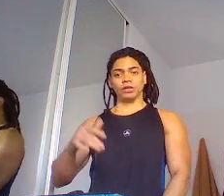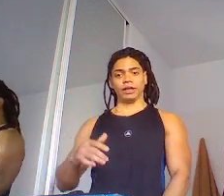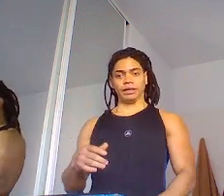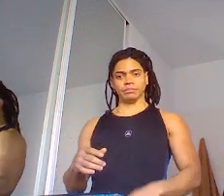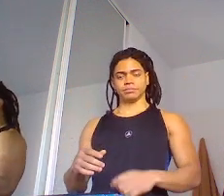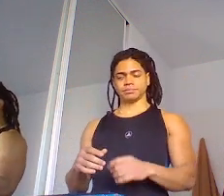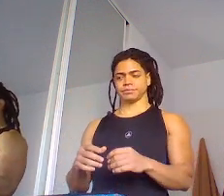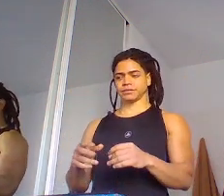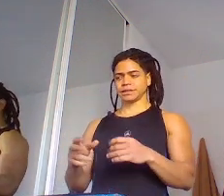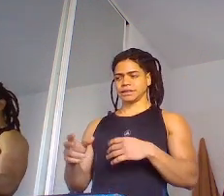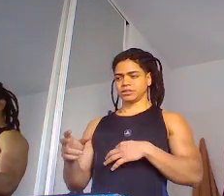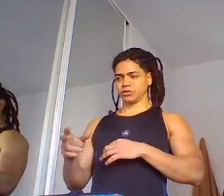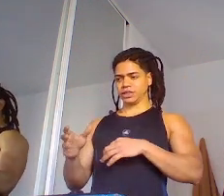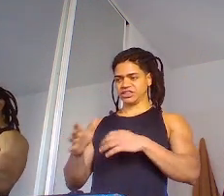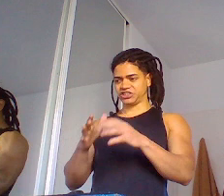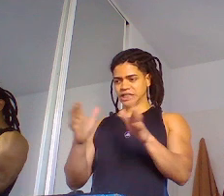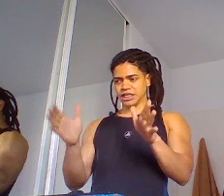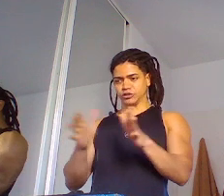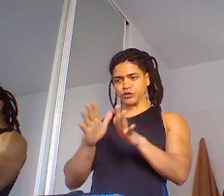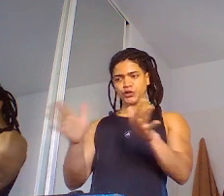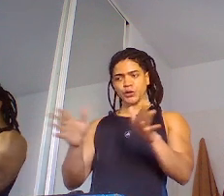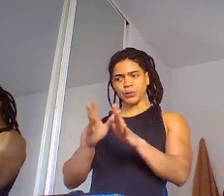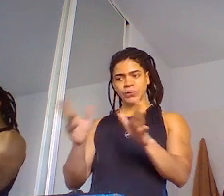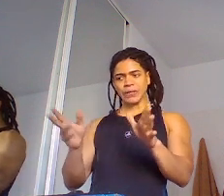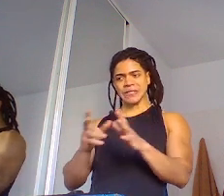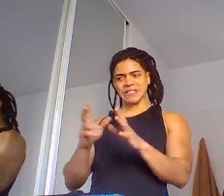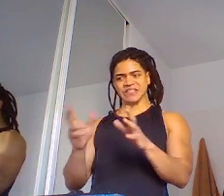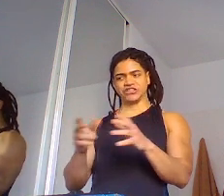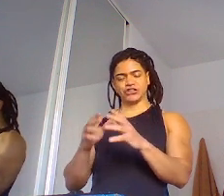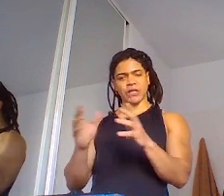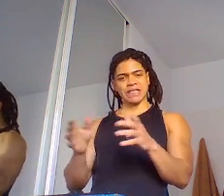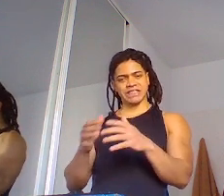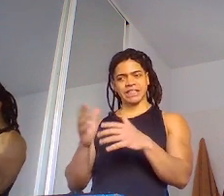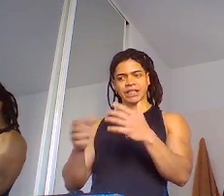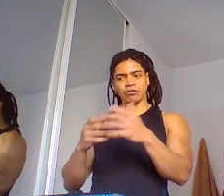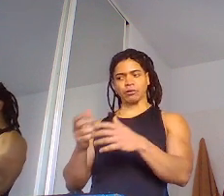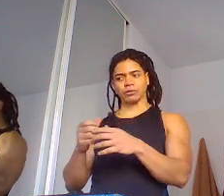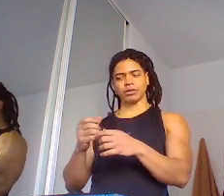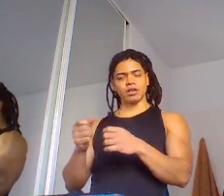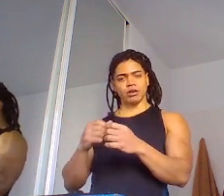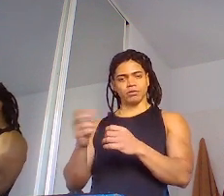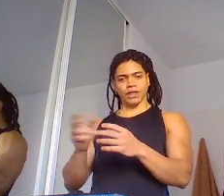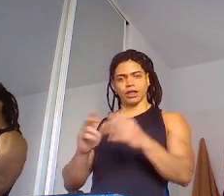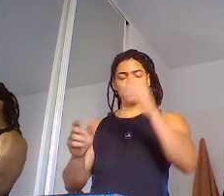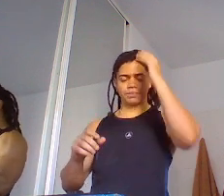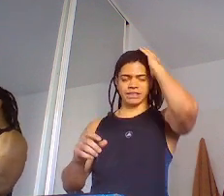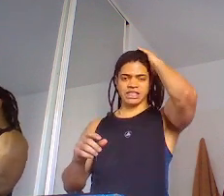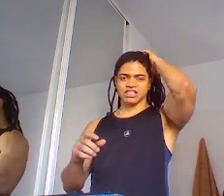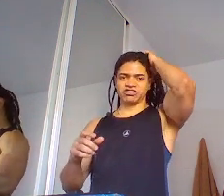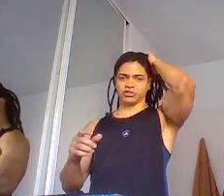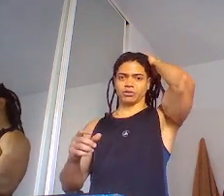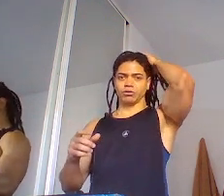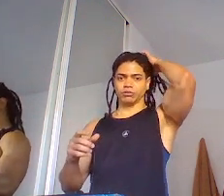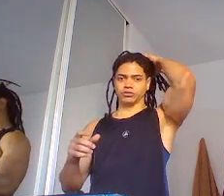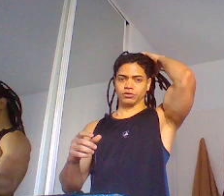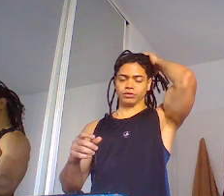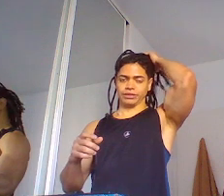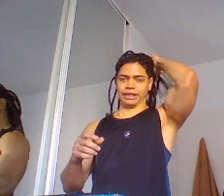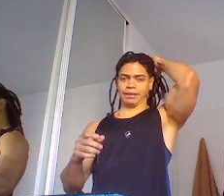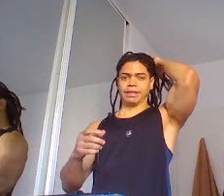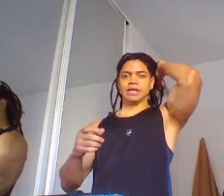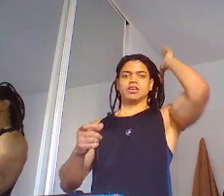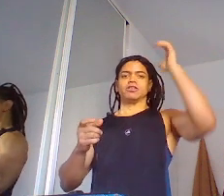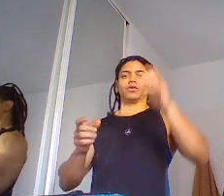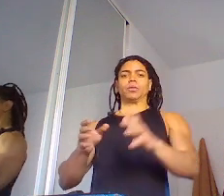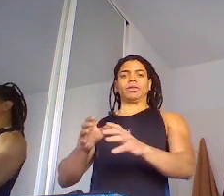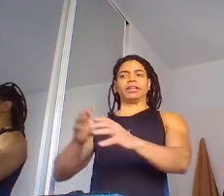over time. So it showed the change in interest of the company shareholders over